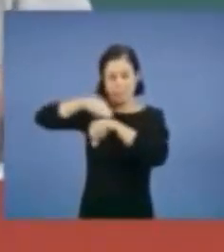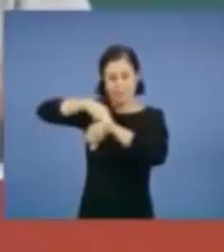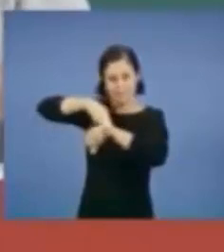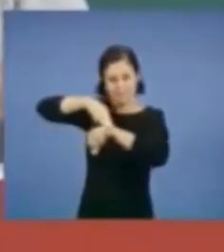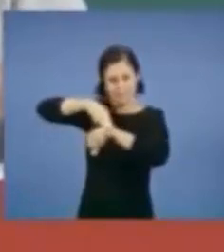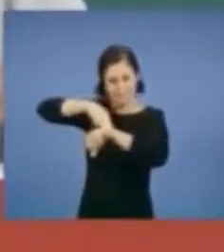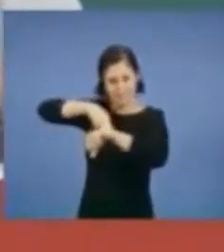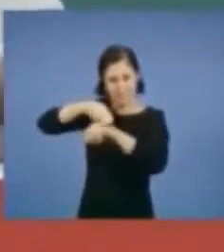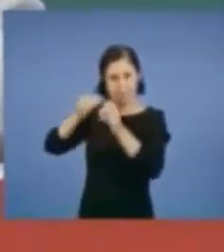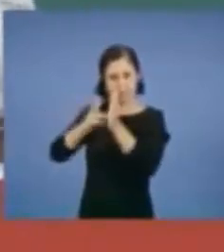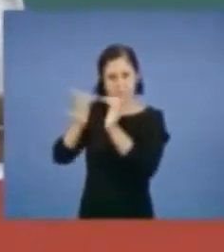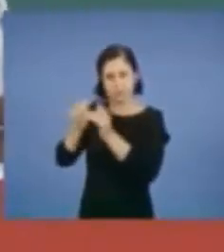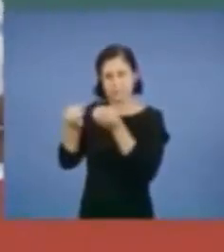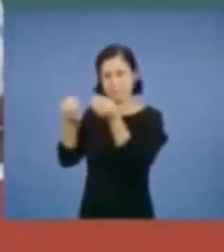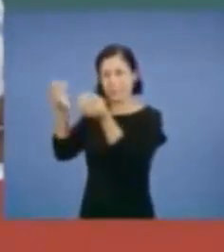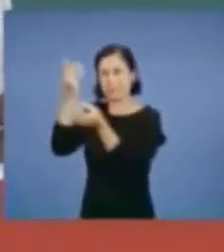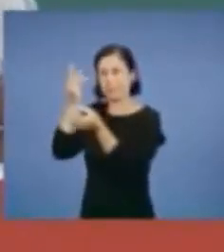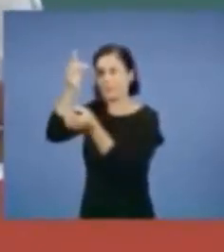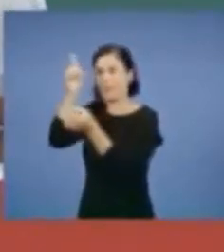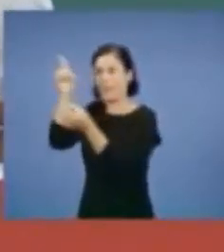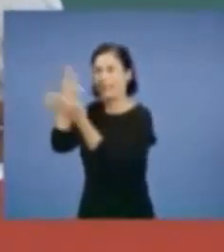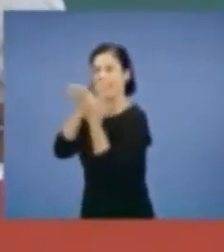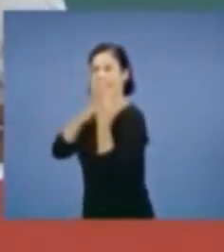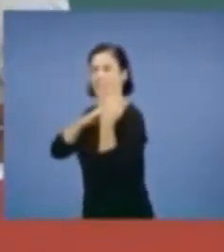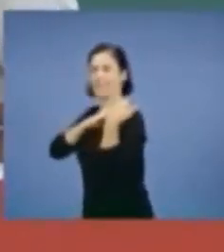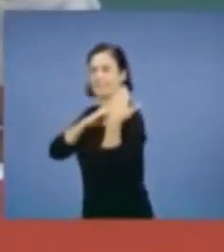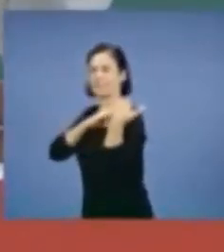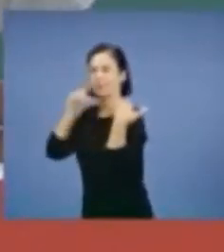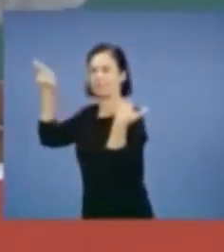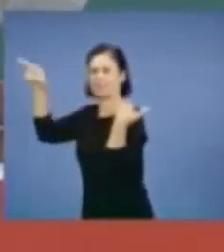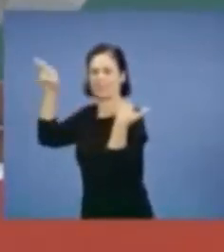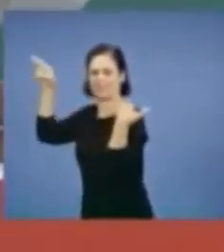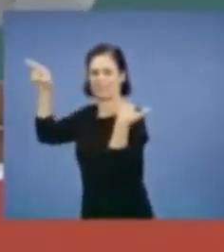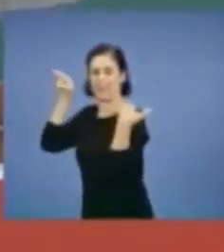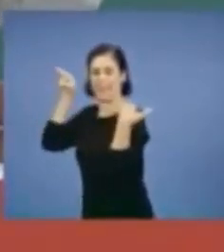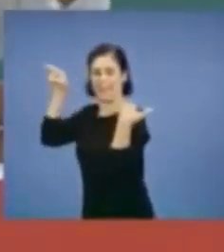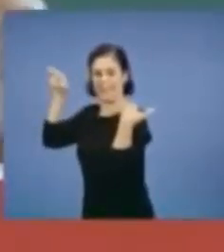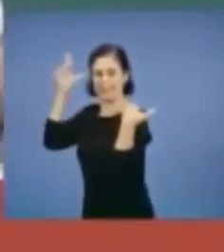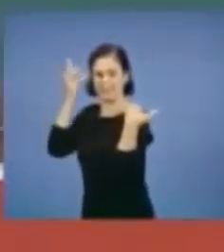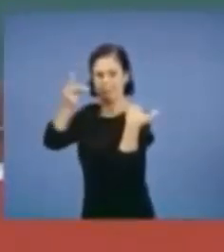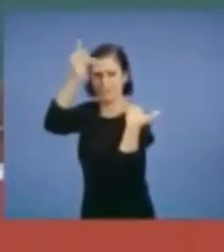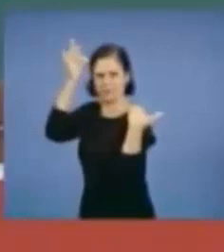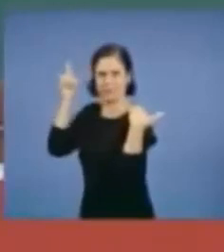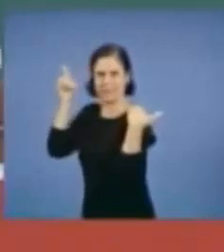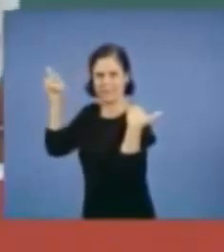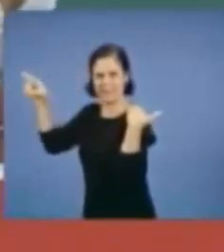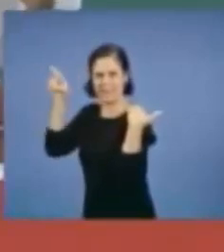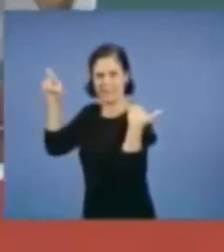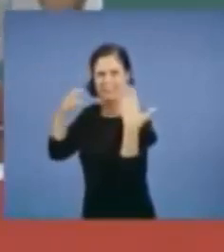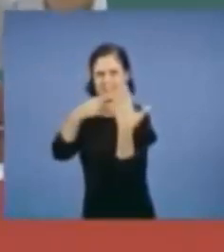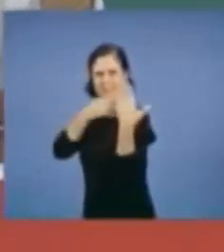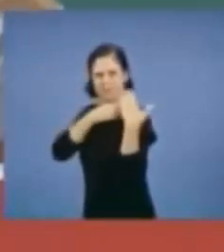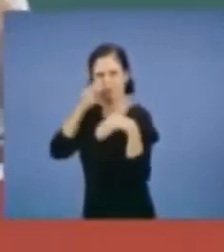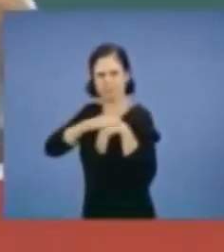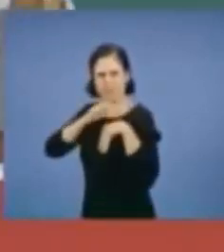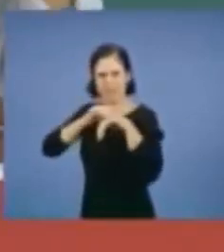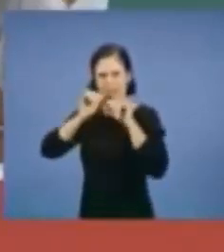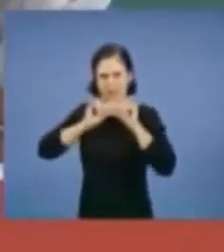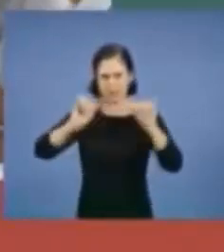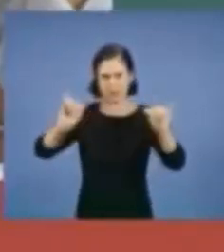his ministry to the Holy Spirit. And he will speak about me, of all things, and